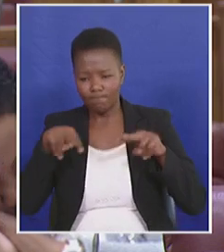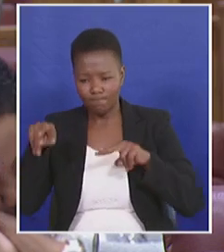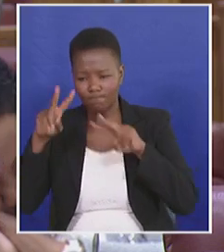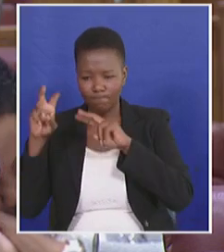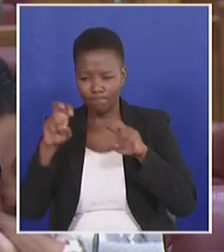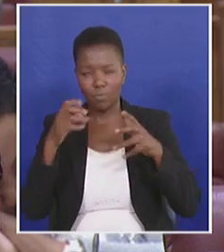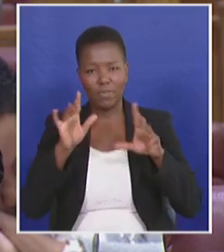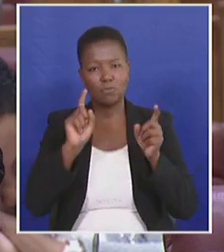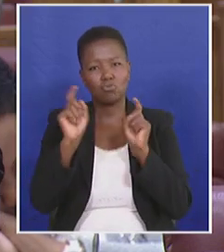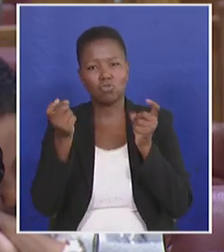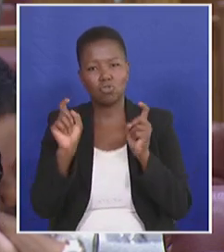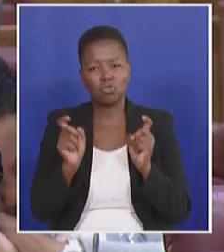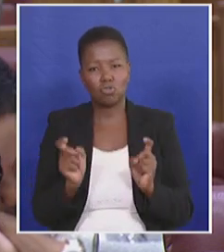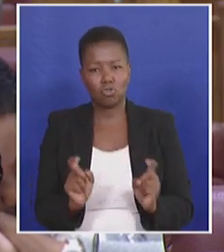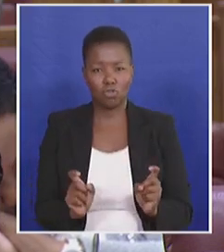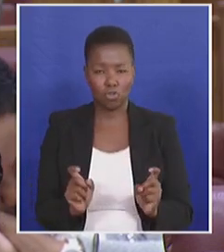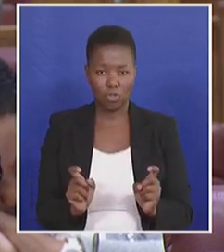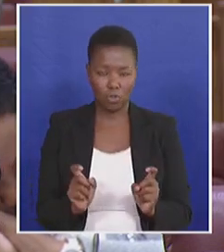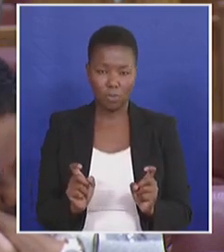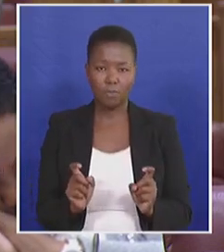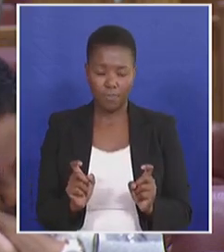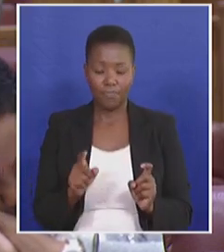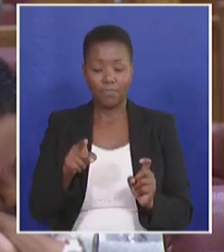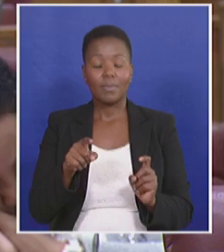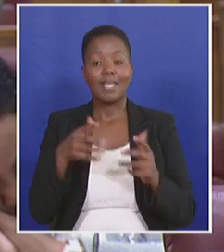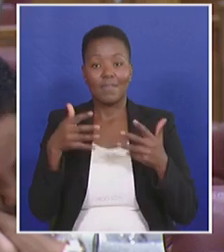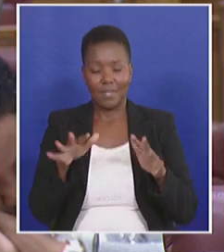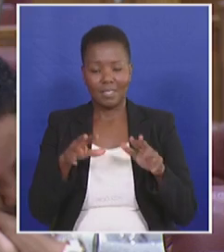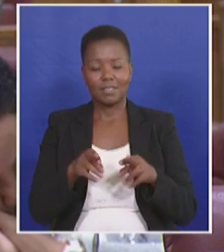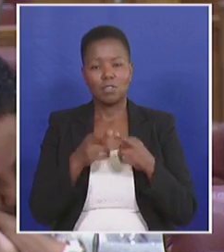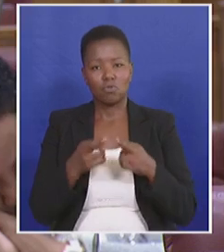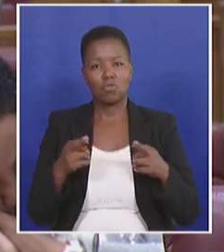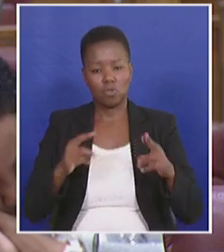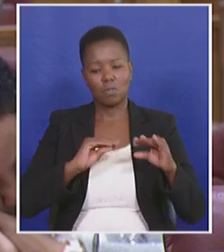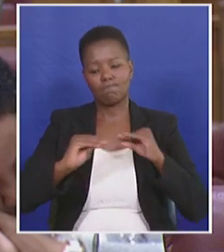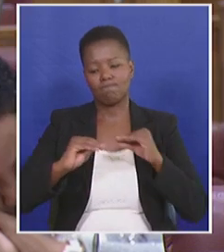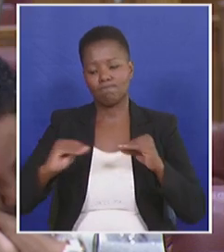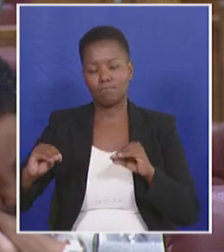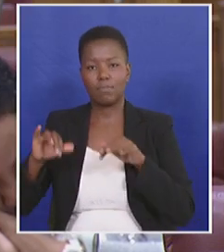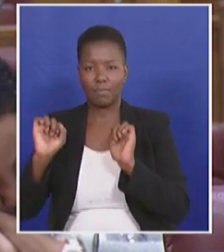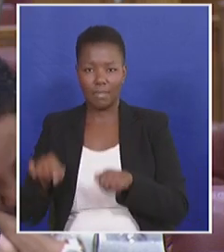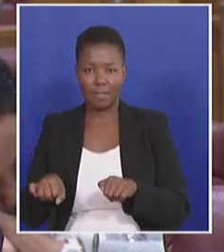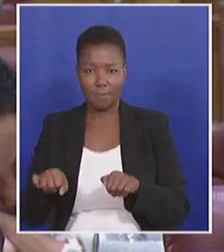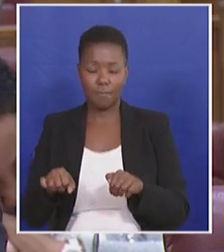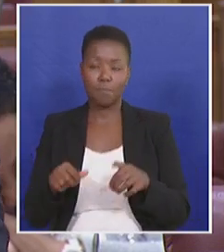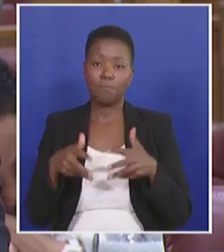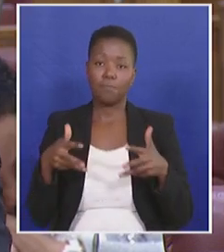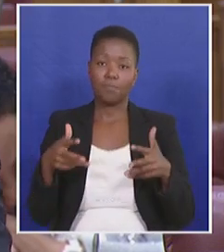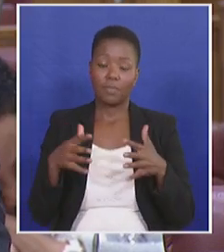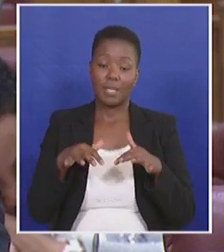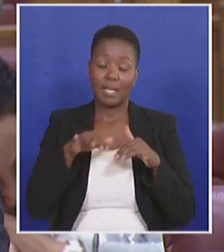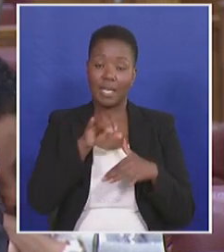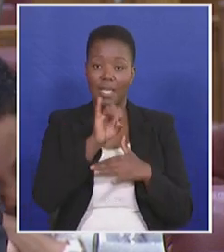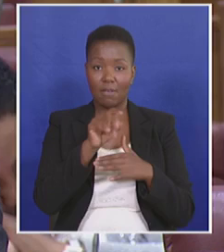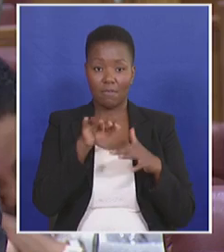in the resource allocation. The population trends and growth, including indicators